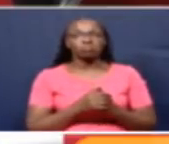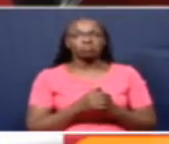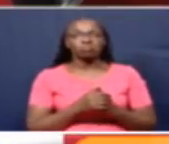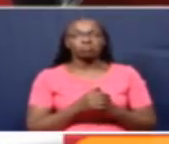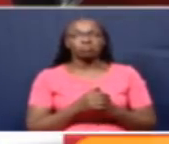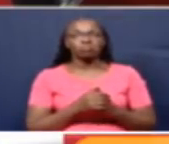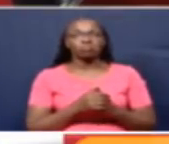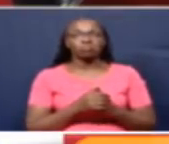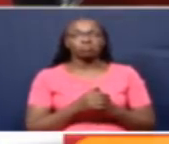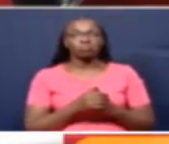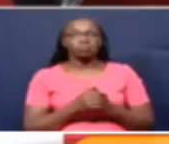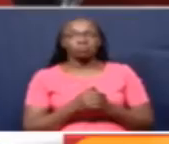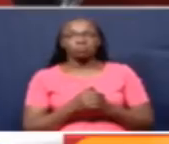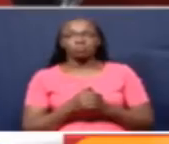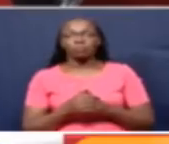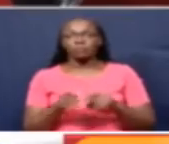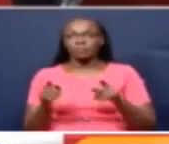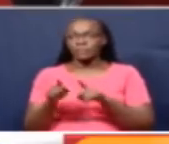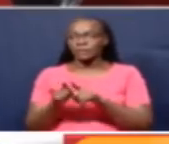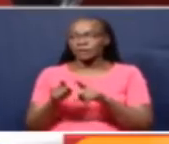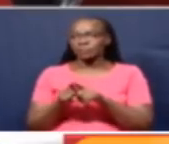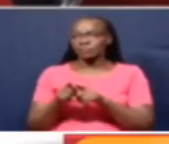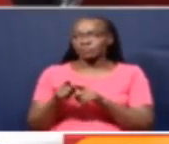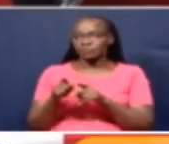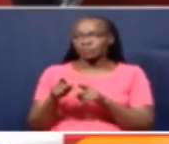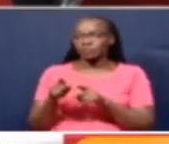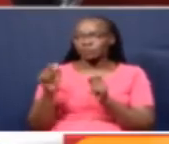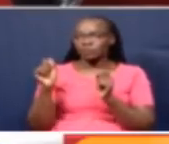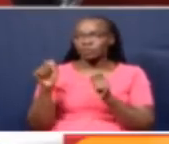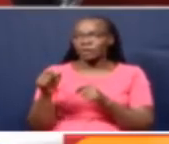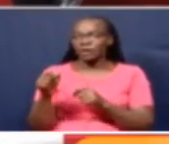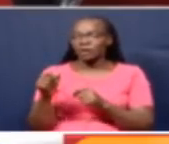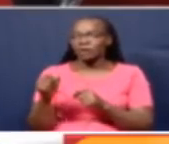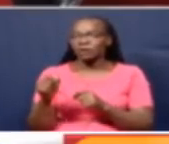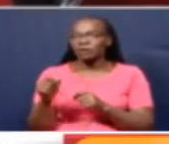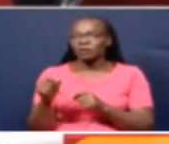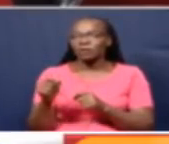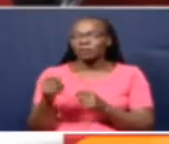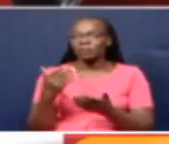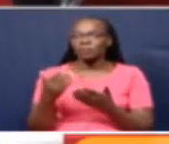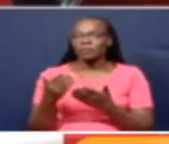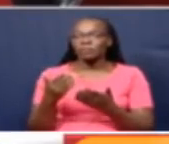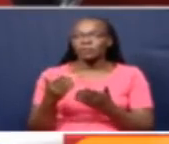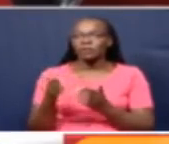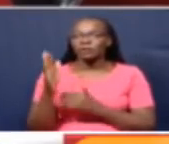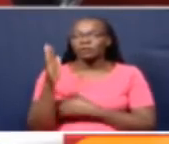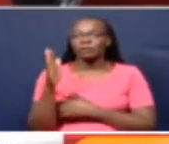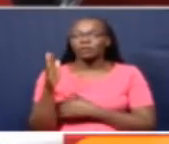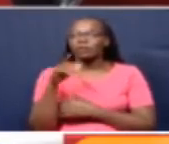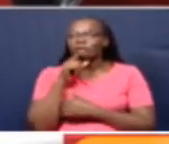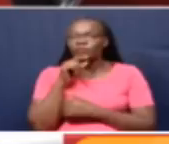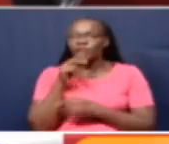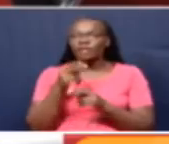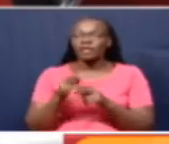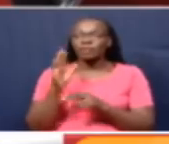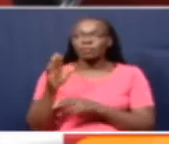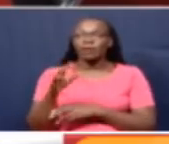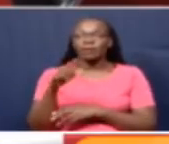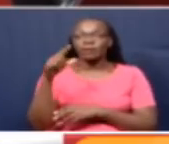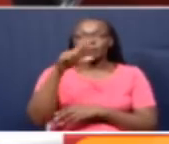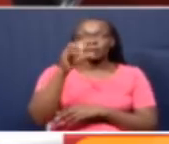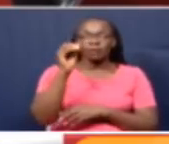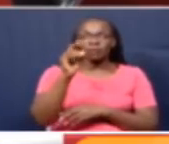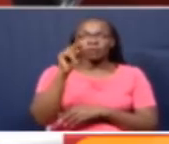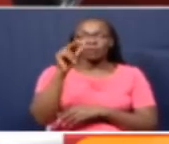Zipporah. Yeah, Zipporah. Yeah, I knew them. I knew them. I used to play golf with his Is that right? What's his father's name now? I mean, he's gone, I think.